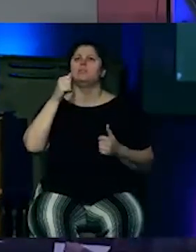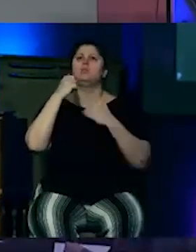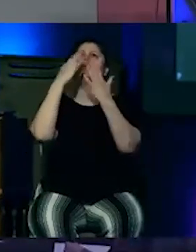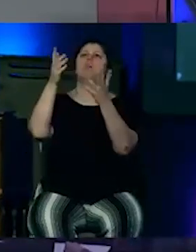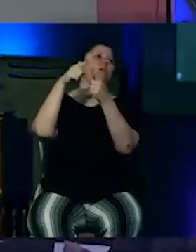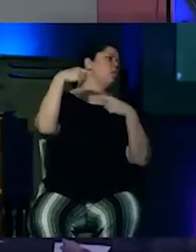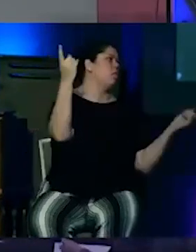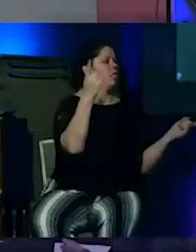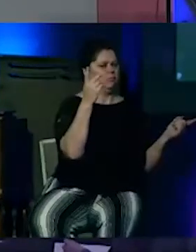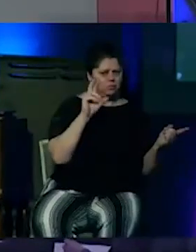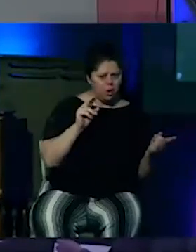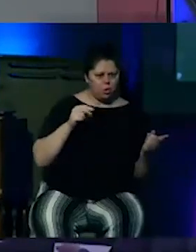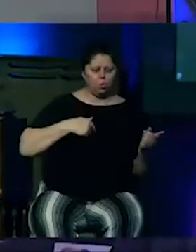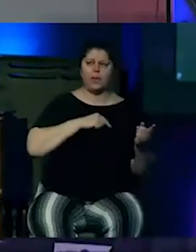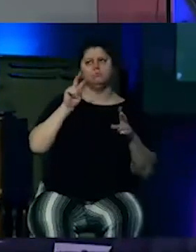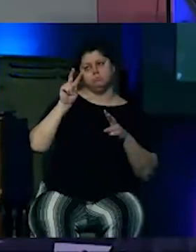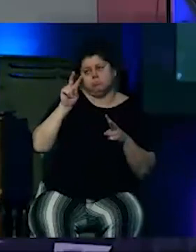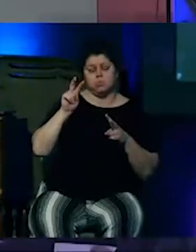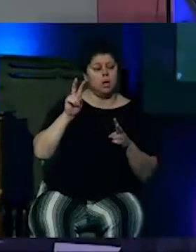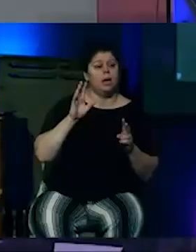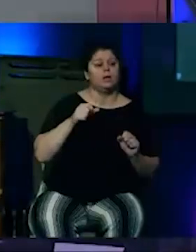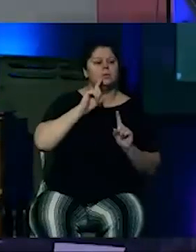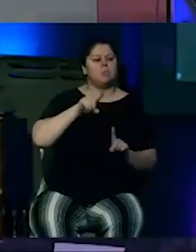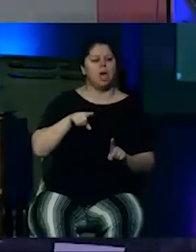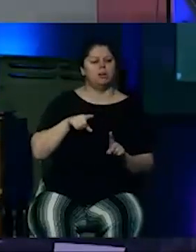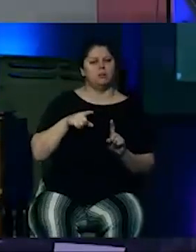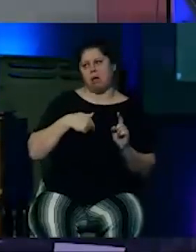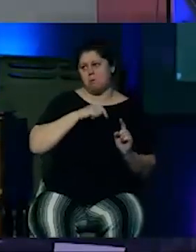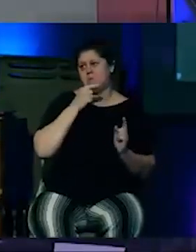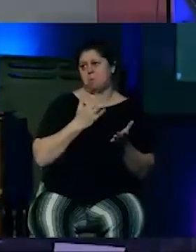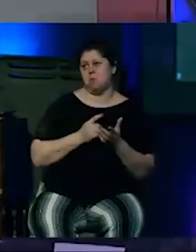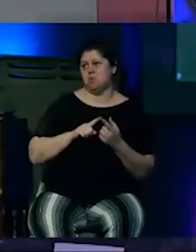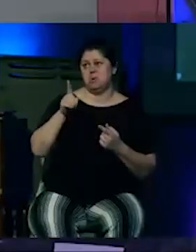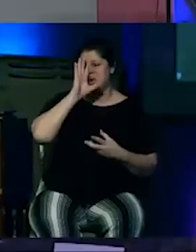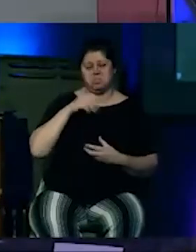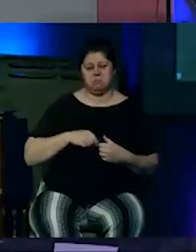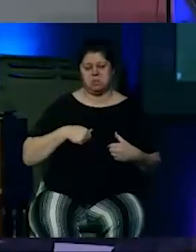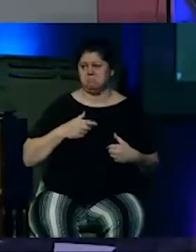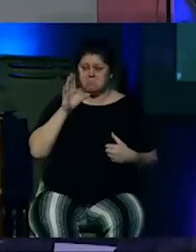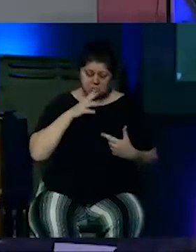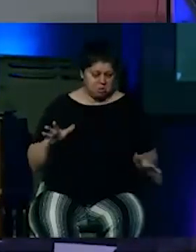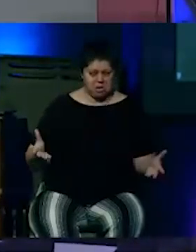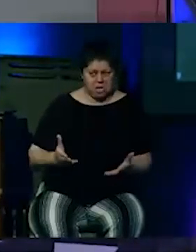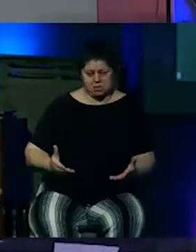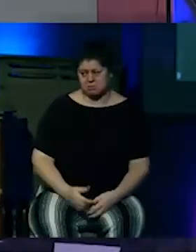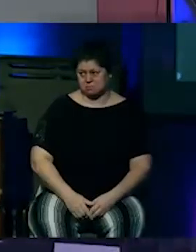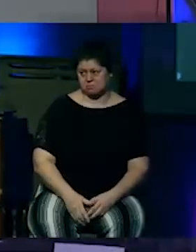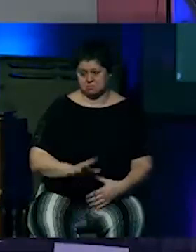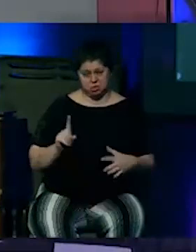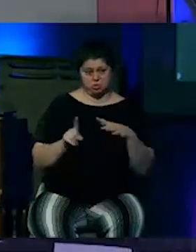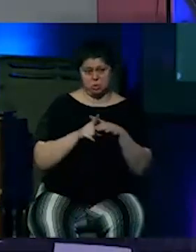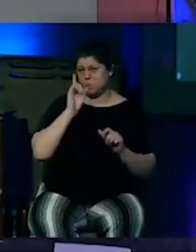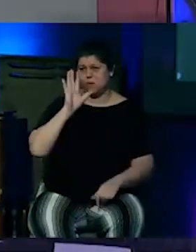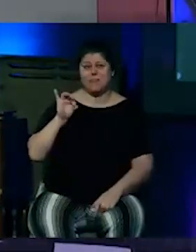react. We can actually respond and show, again, I don't need to prove to you that God is in me. God is already here. Just show up and